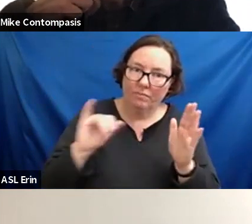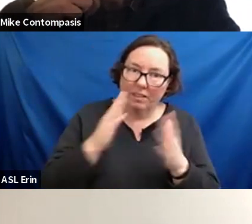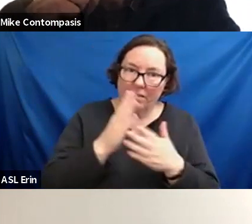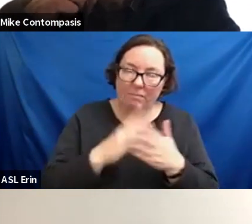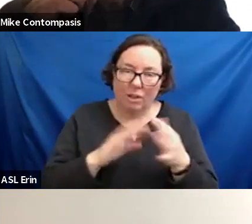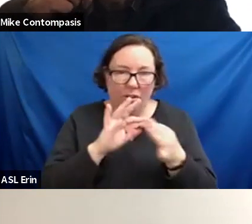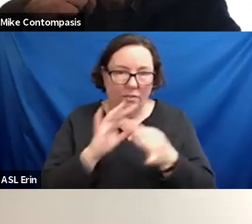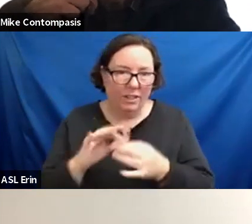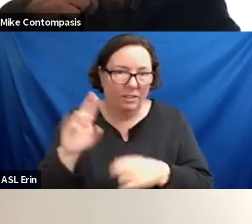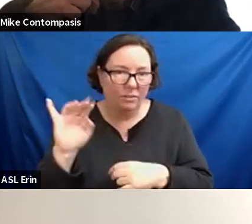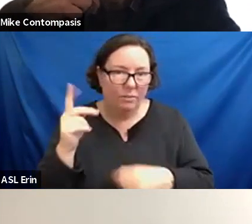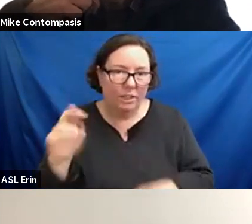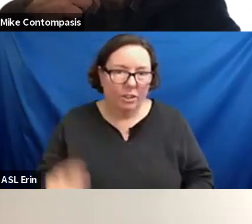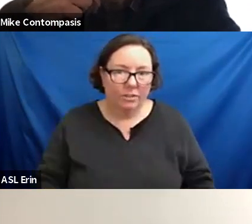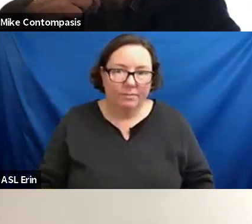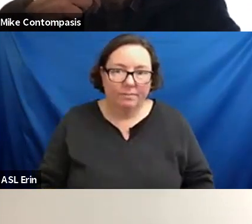meets that part of our charge?